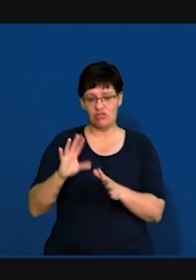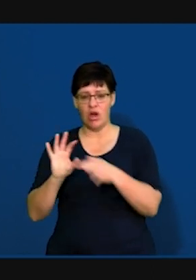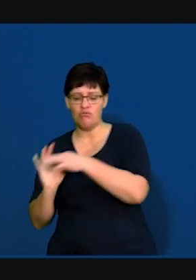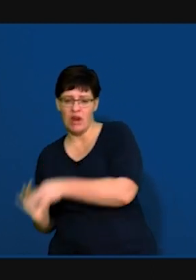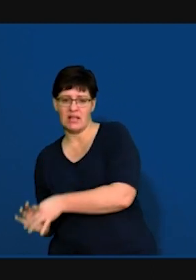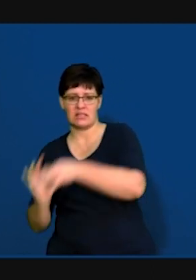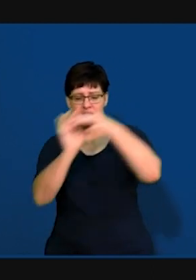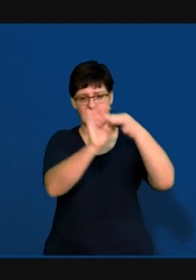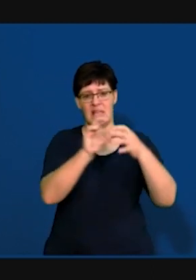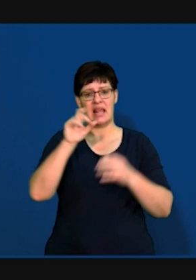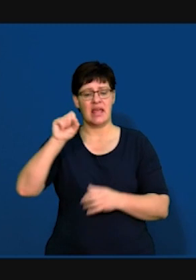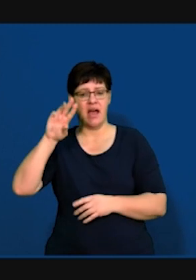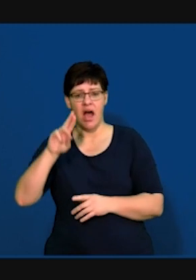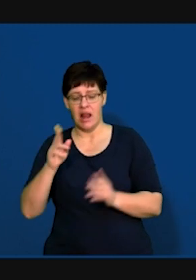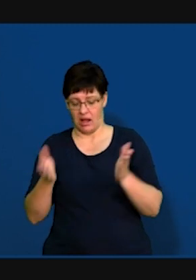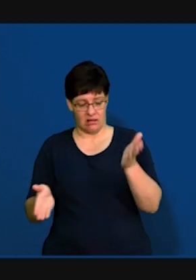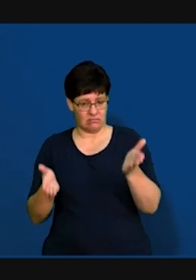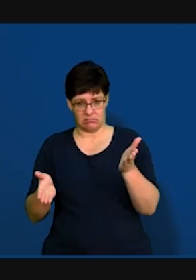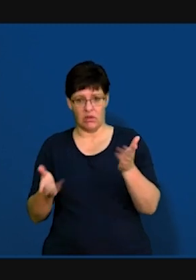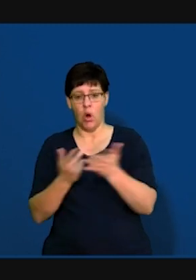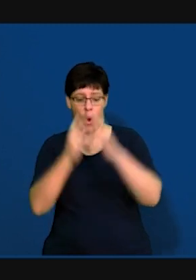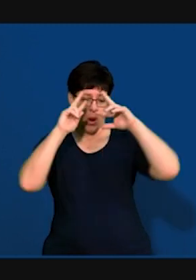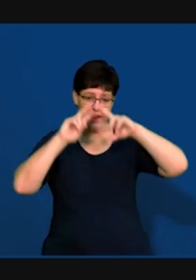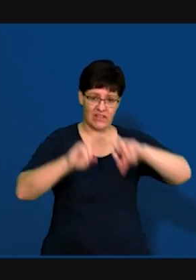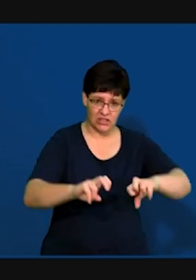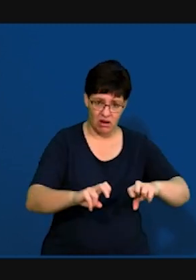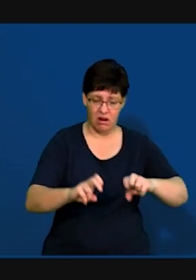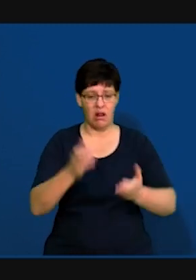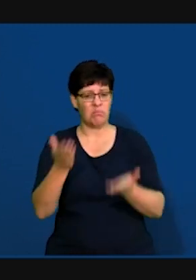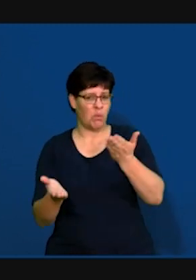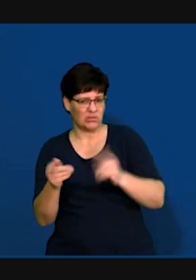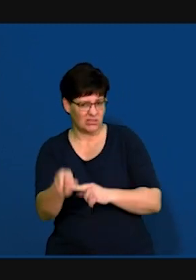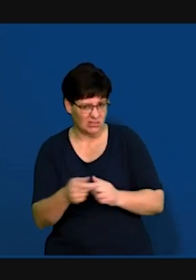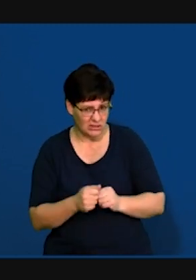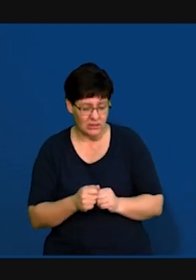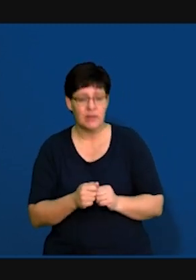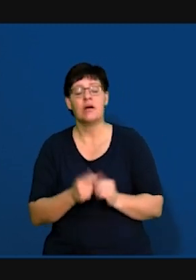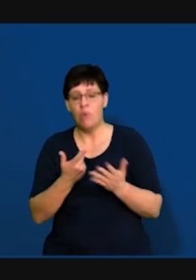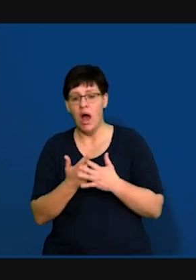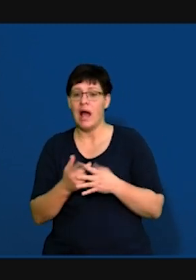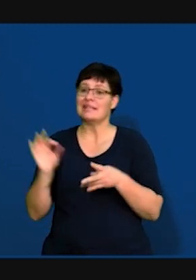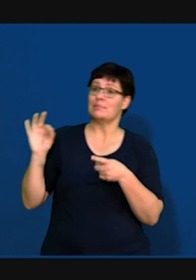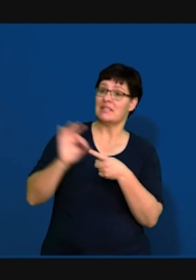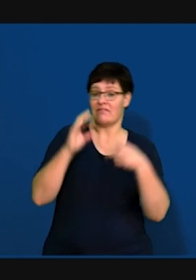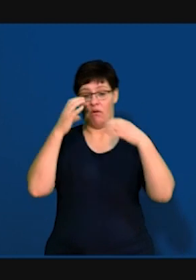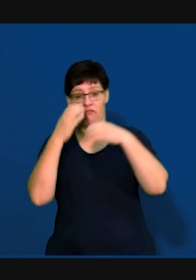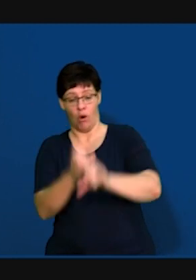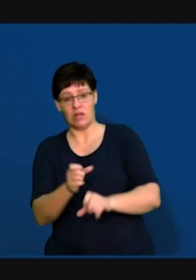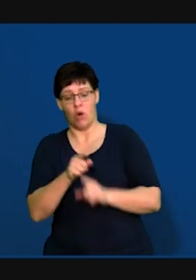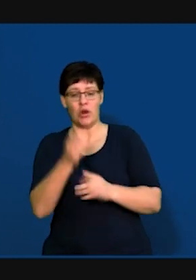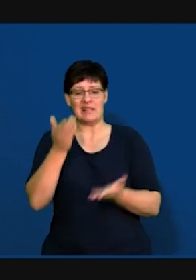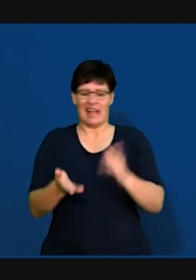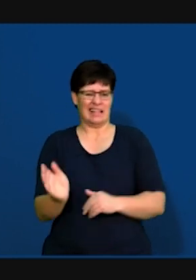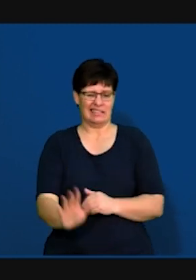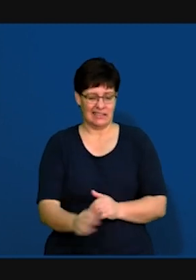a linear, which is directly proportional or inversely proportional, without any, specific focus on the